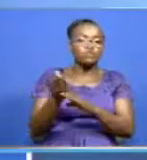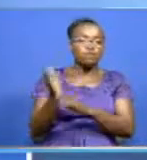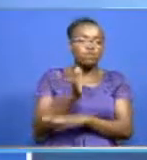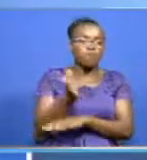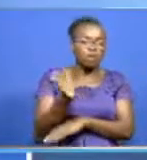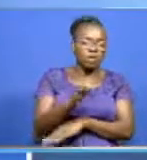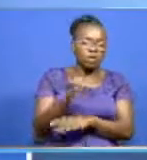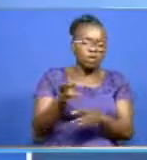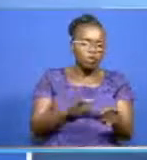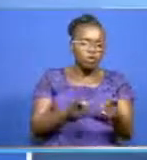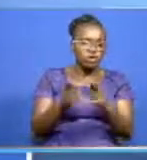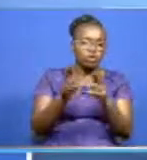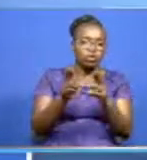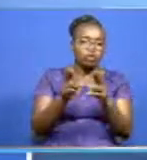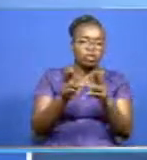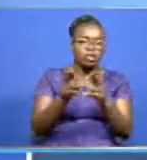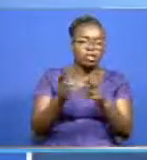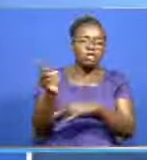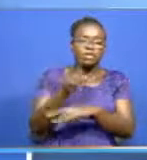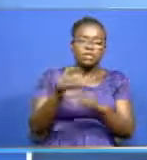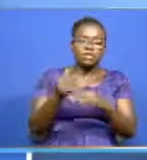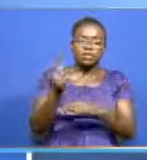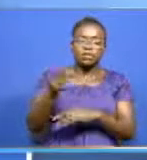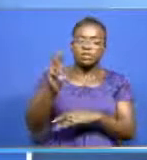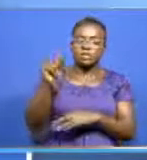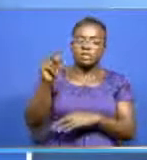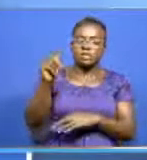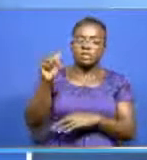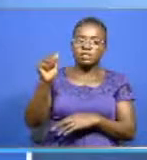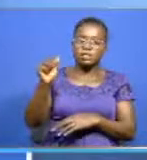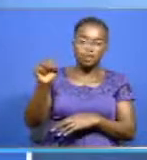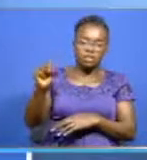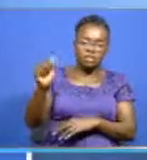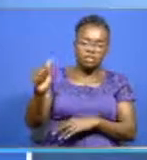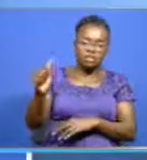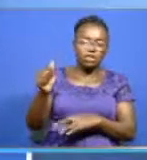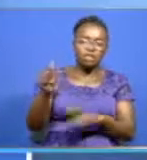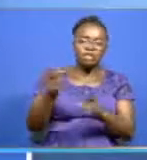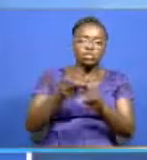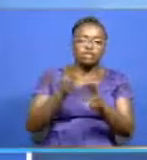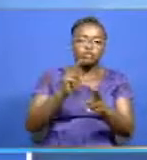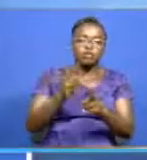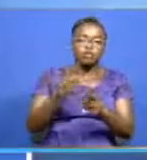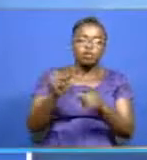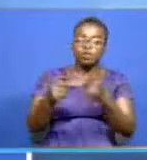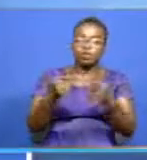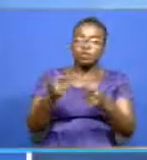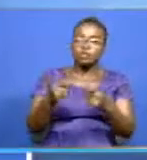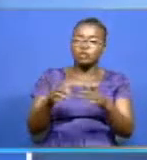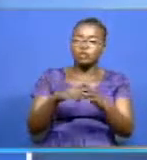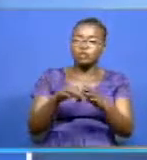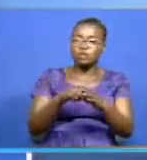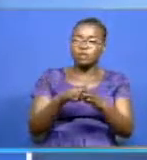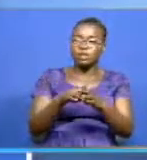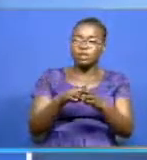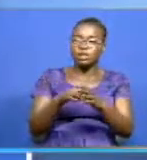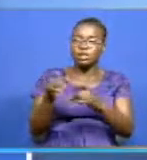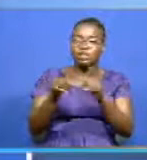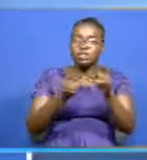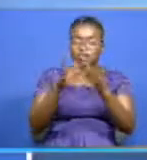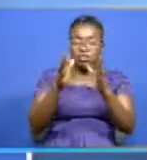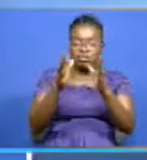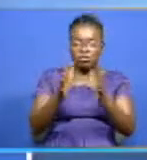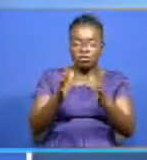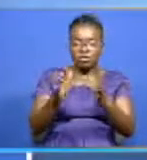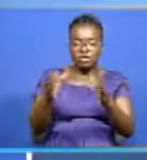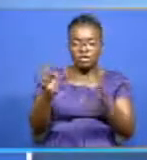roads. The move comes just days after NTSA suspended the operation of member traveler SACCO following an incident